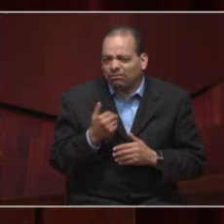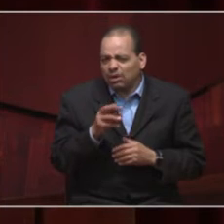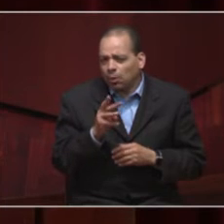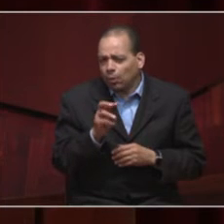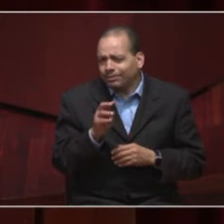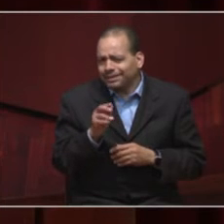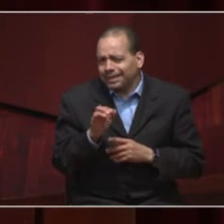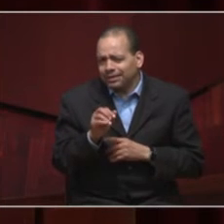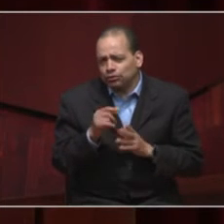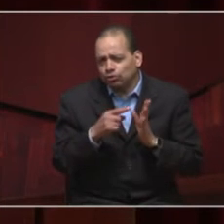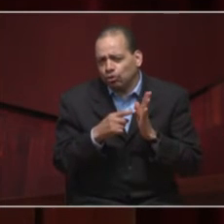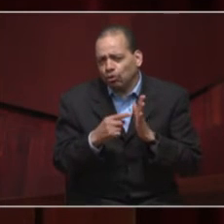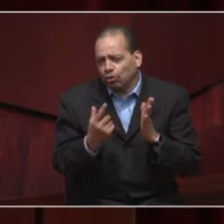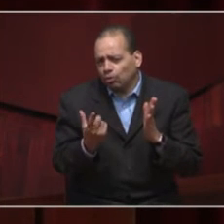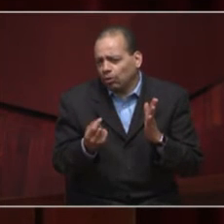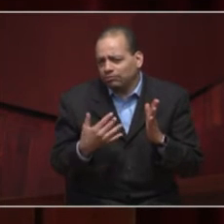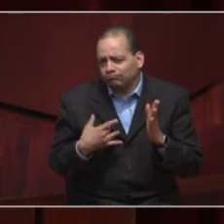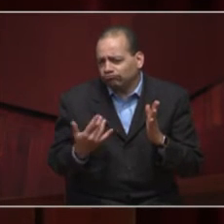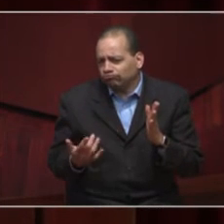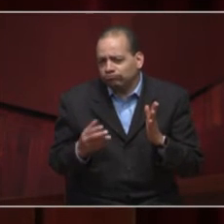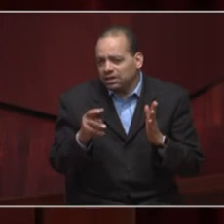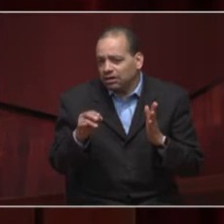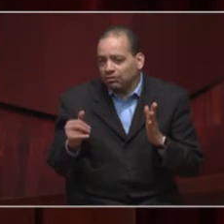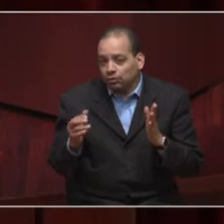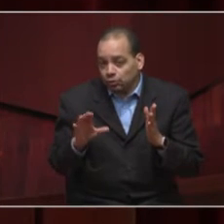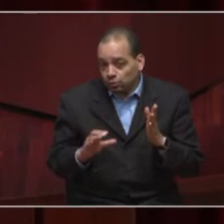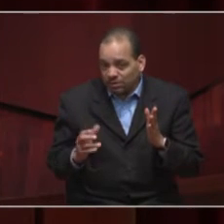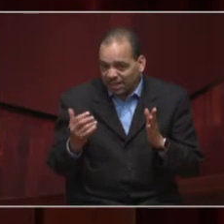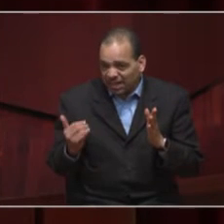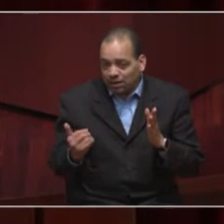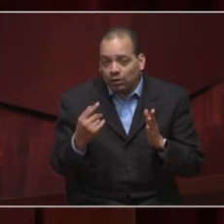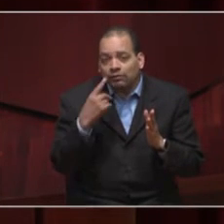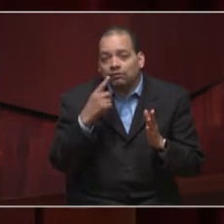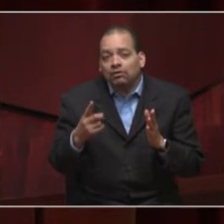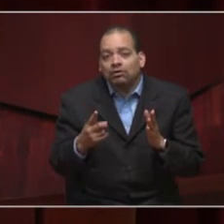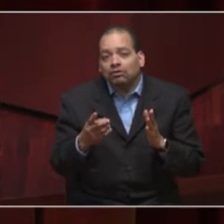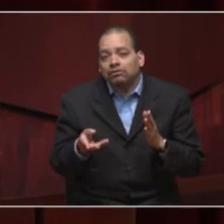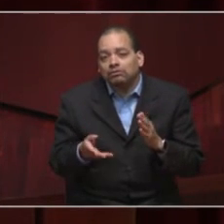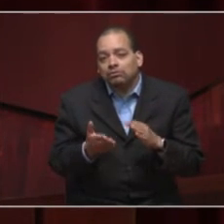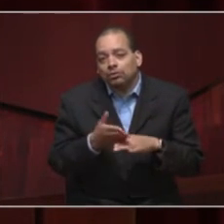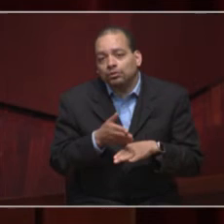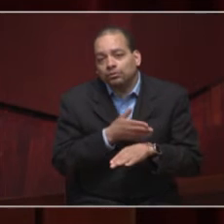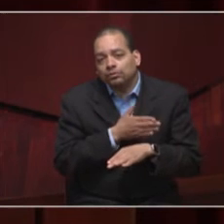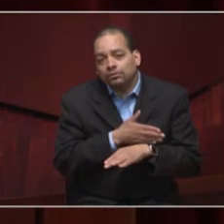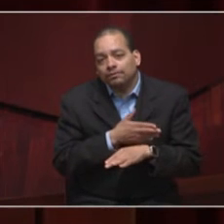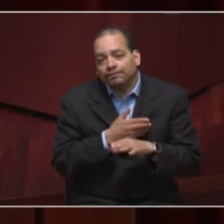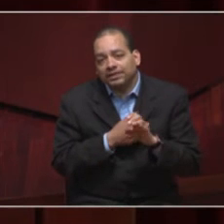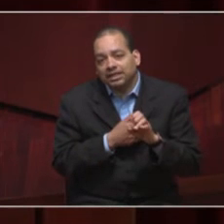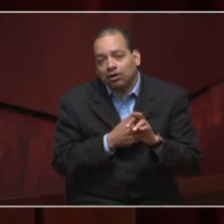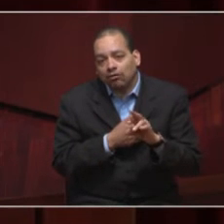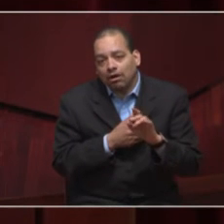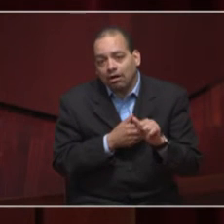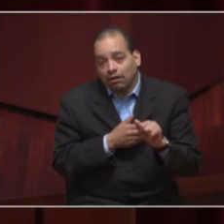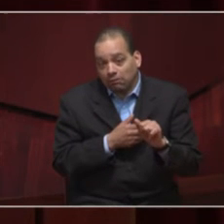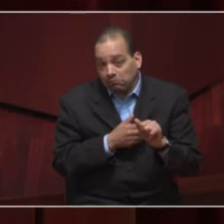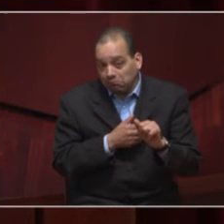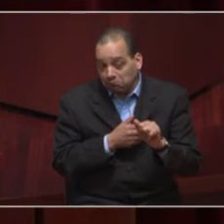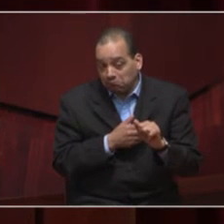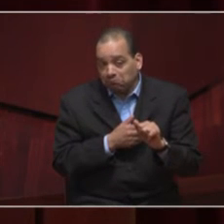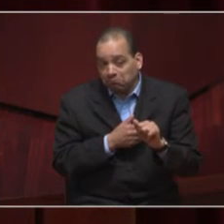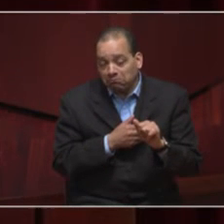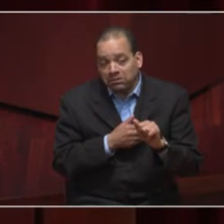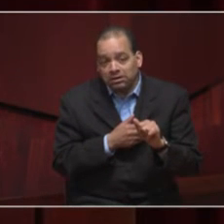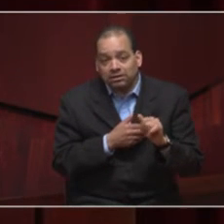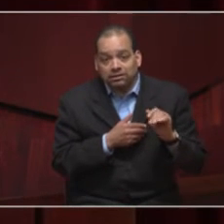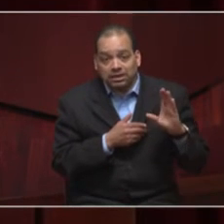what NARA's doing currently overall in terms of enhancements to ERA? I'm going to refer that back to